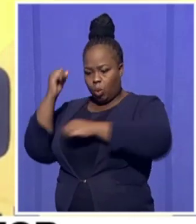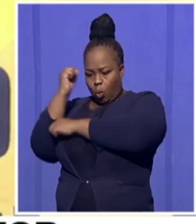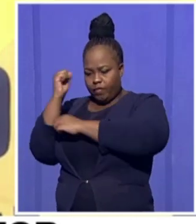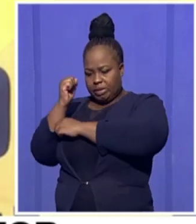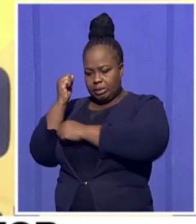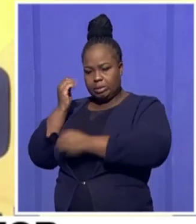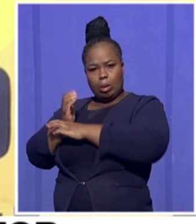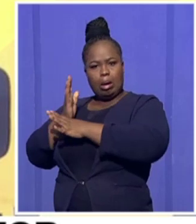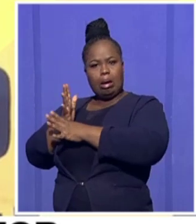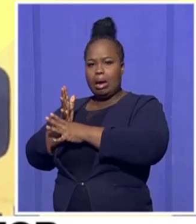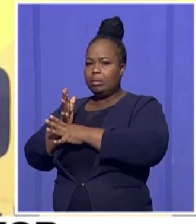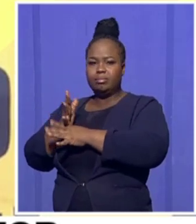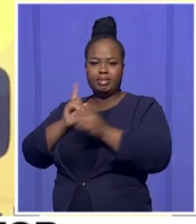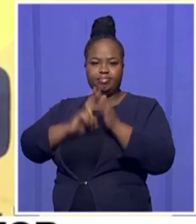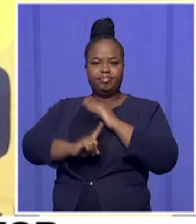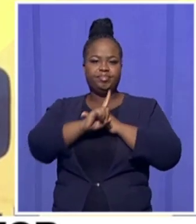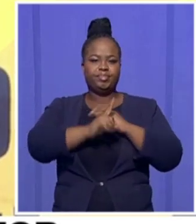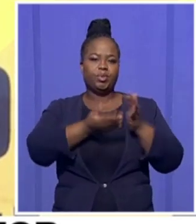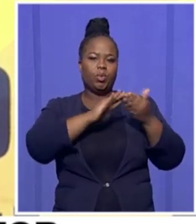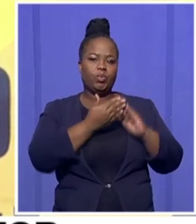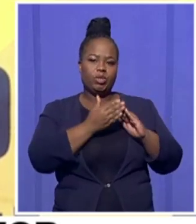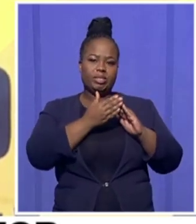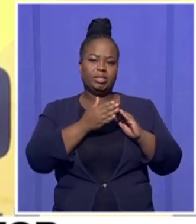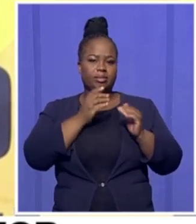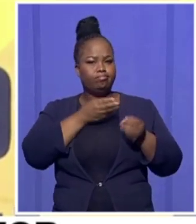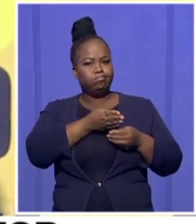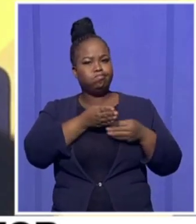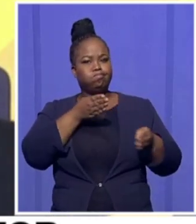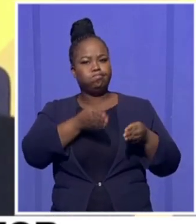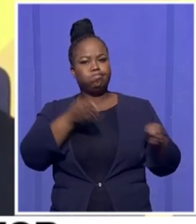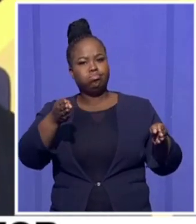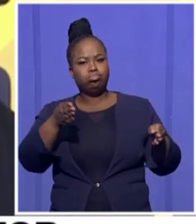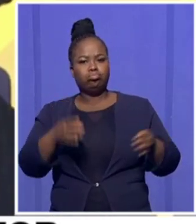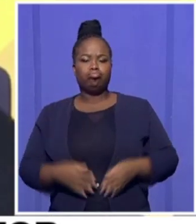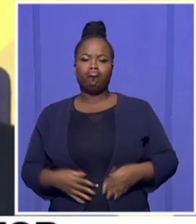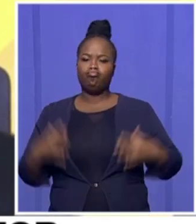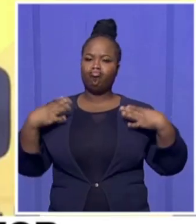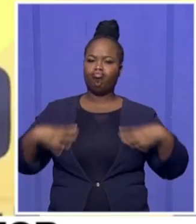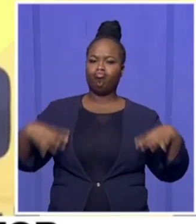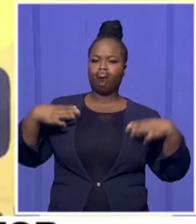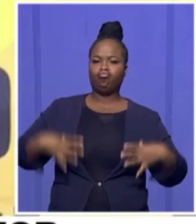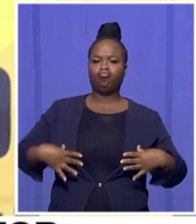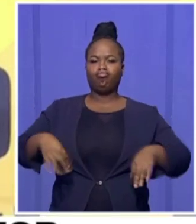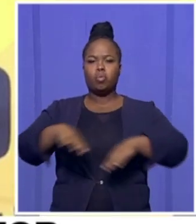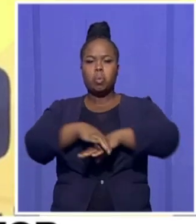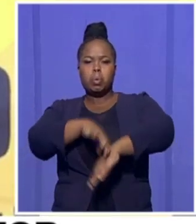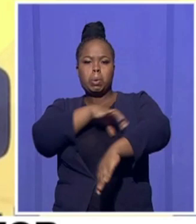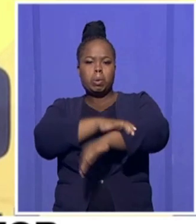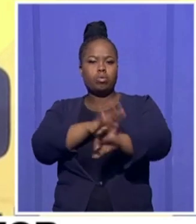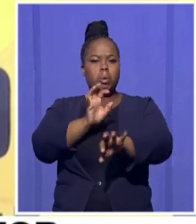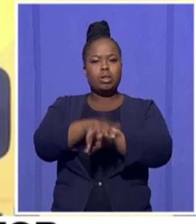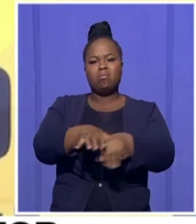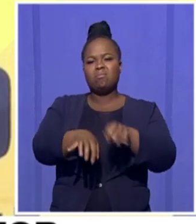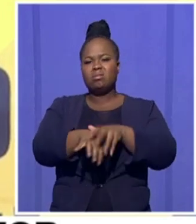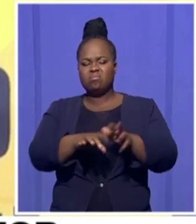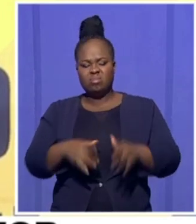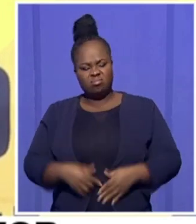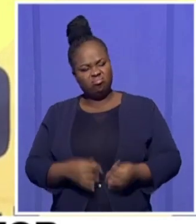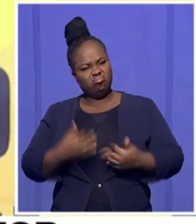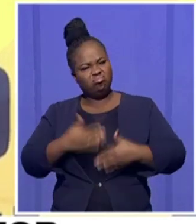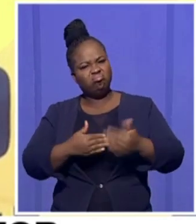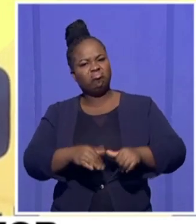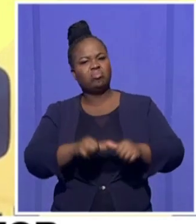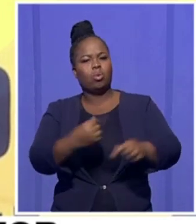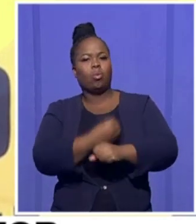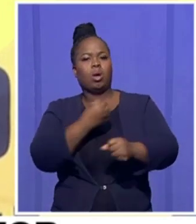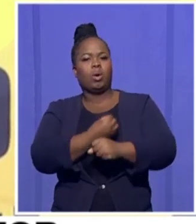on the ground with communities, wearing overalls, boots, and undertake cleanup